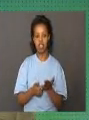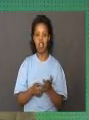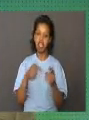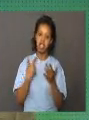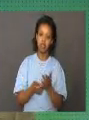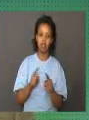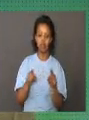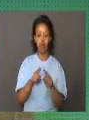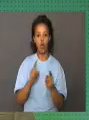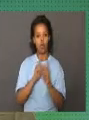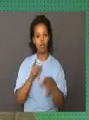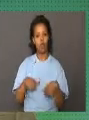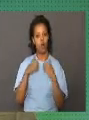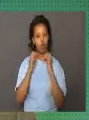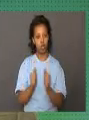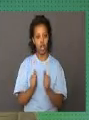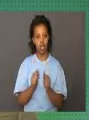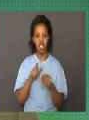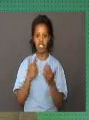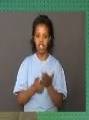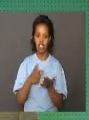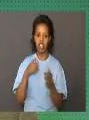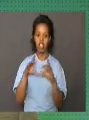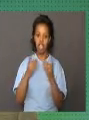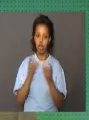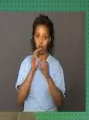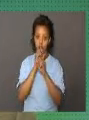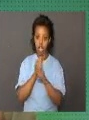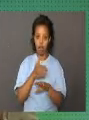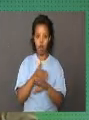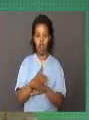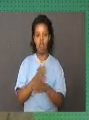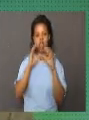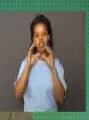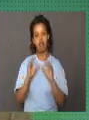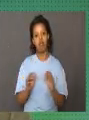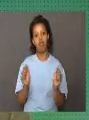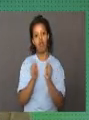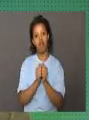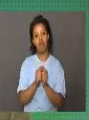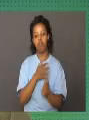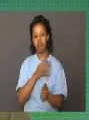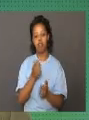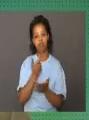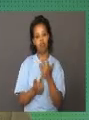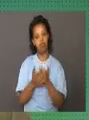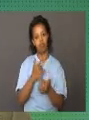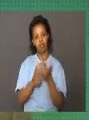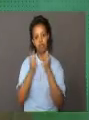answers. At the end of this lesson, please review them with teacher.